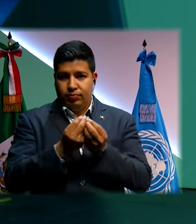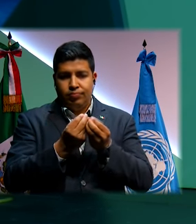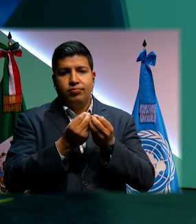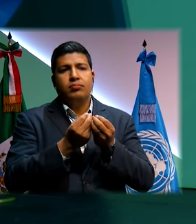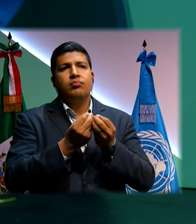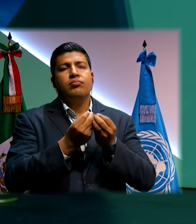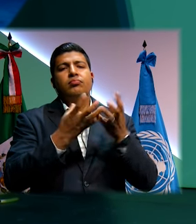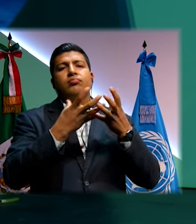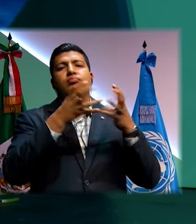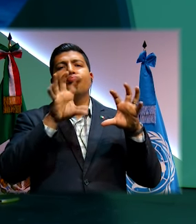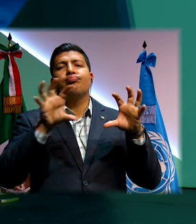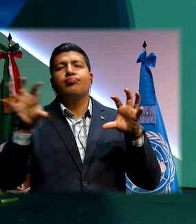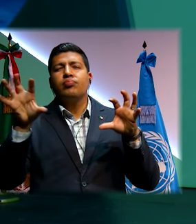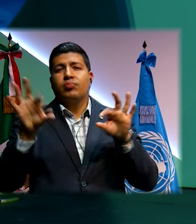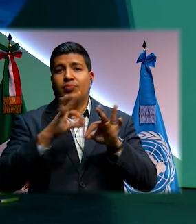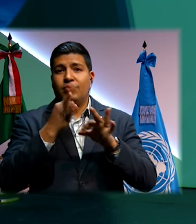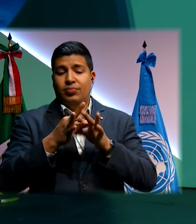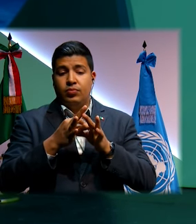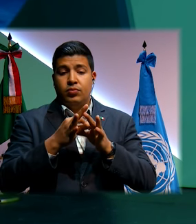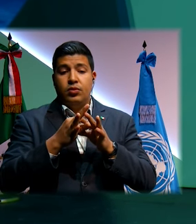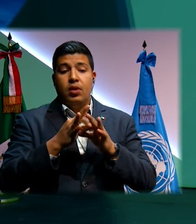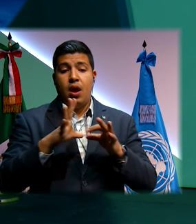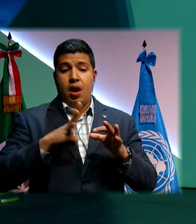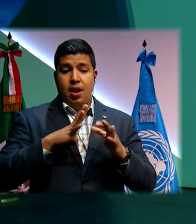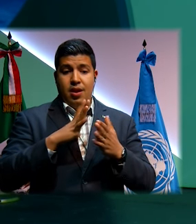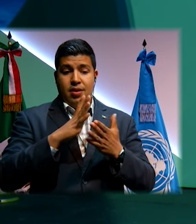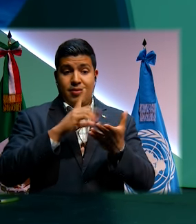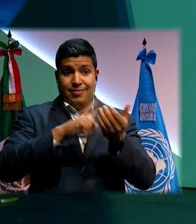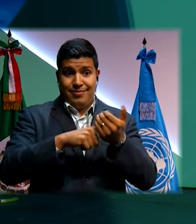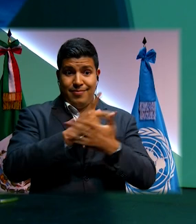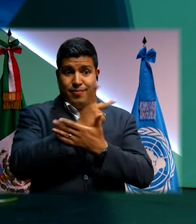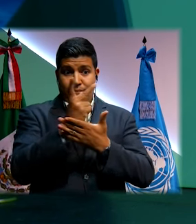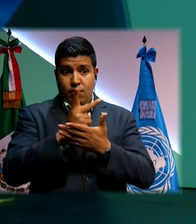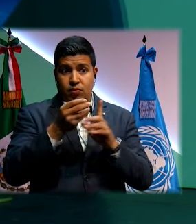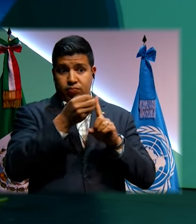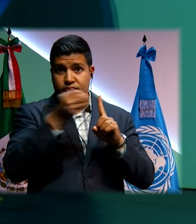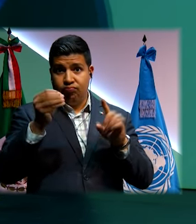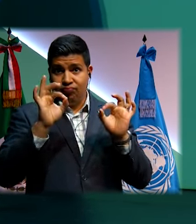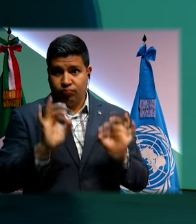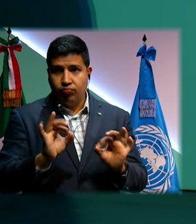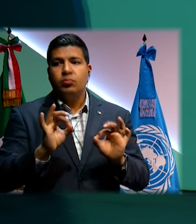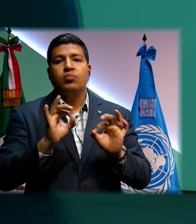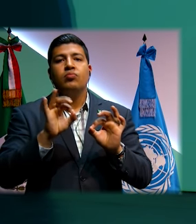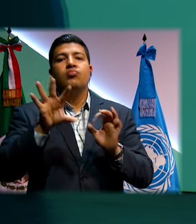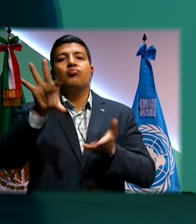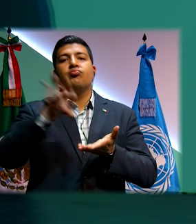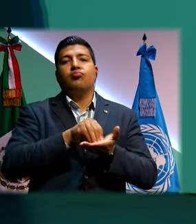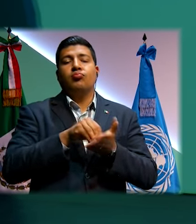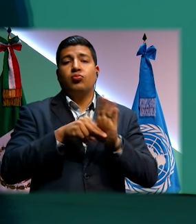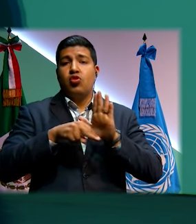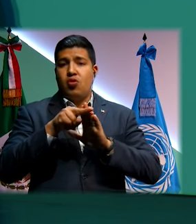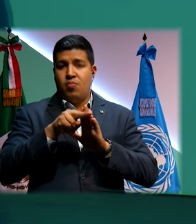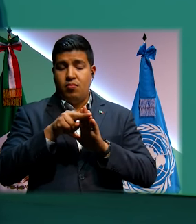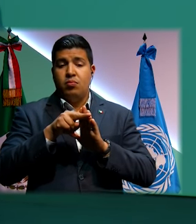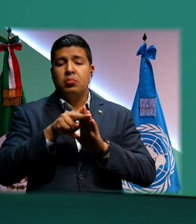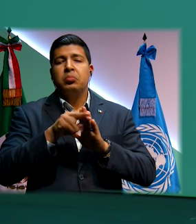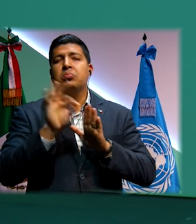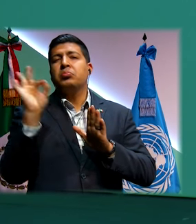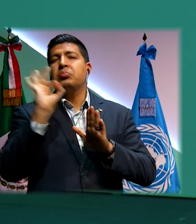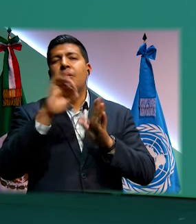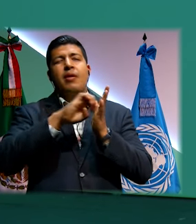the norm, then each new spacecraft that goes off to do some scientific expedition,